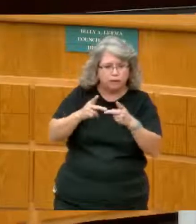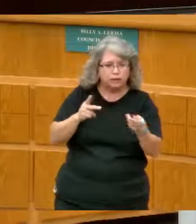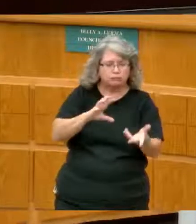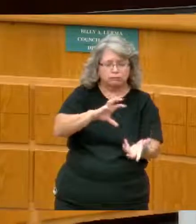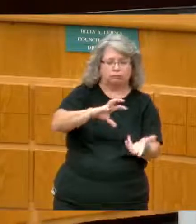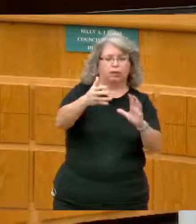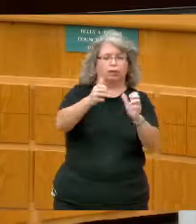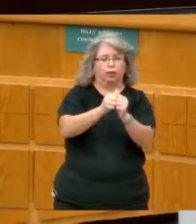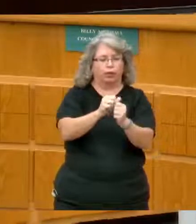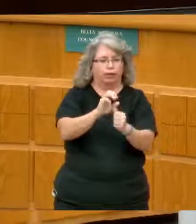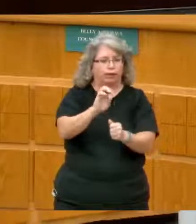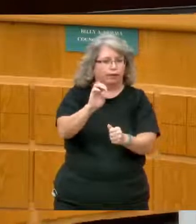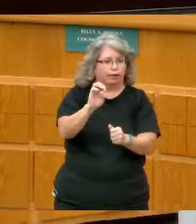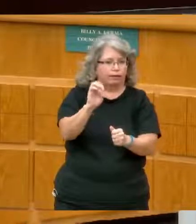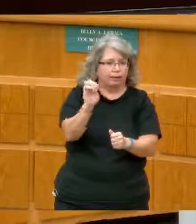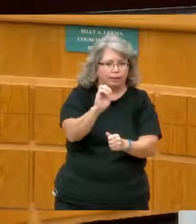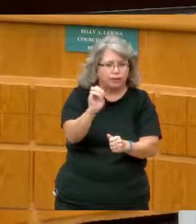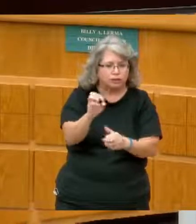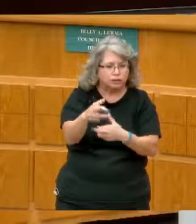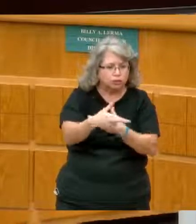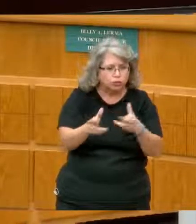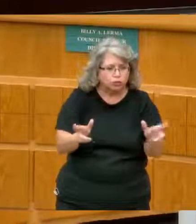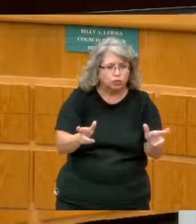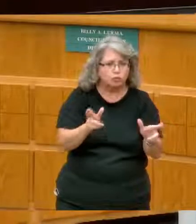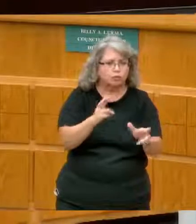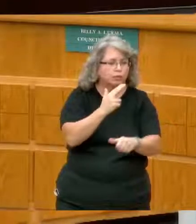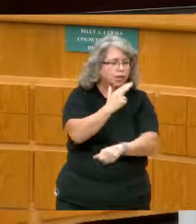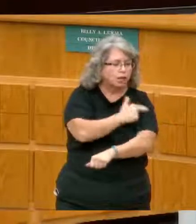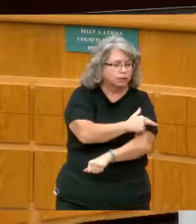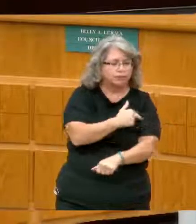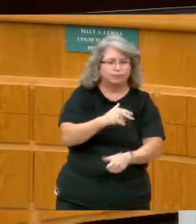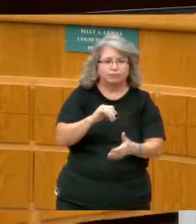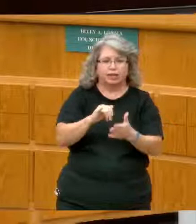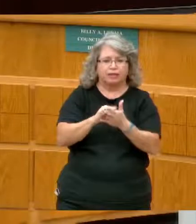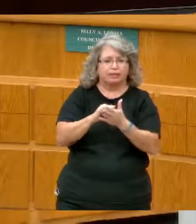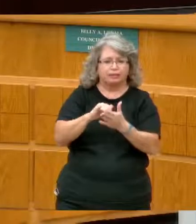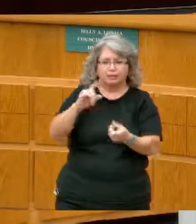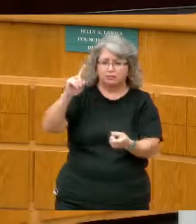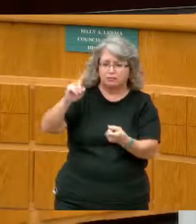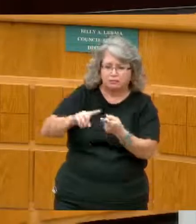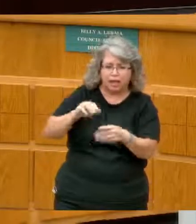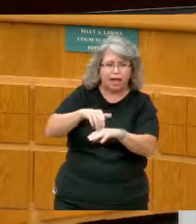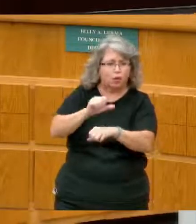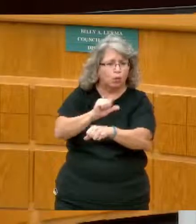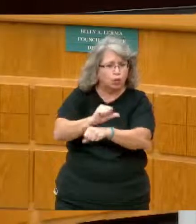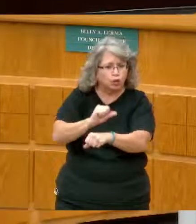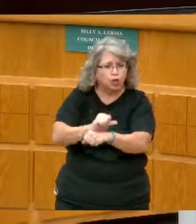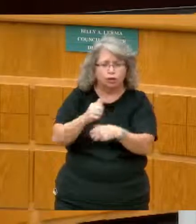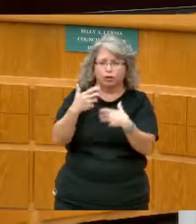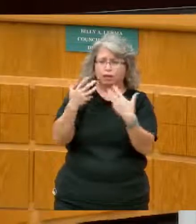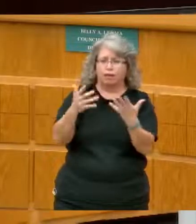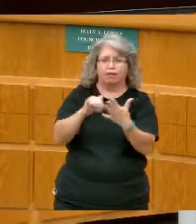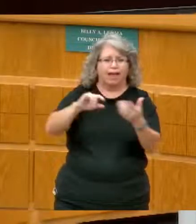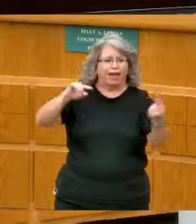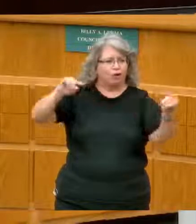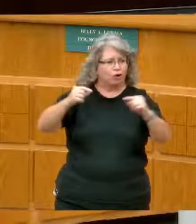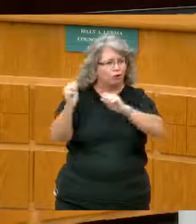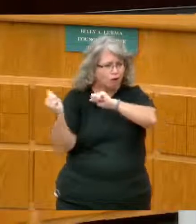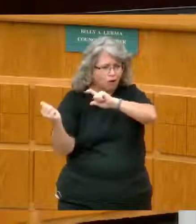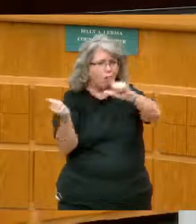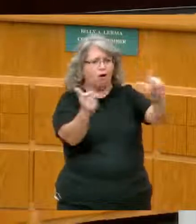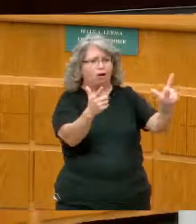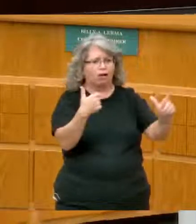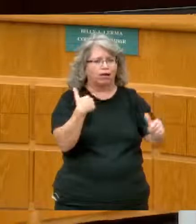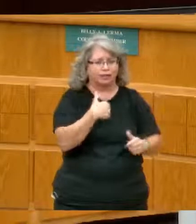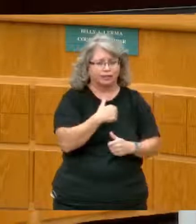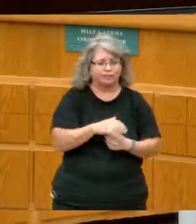chaos in our ER. And this diminishment of workforce hurts all of us. So we know that